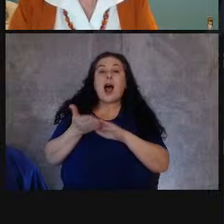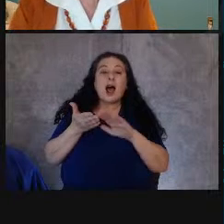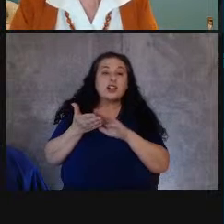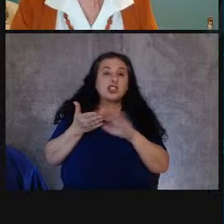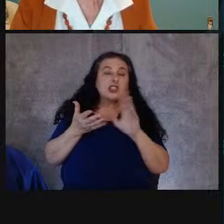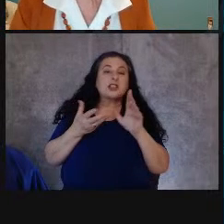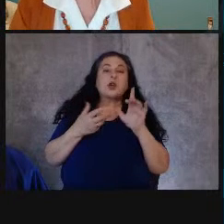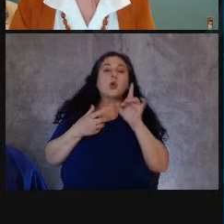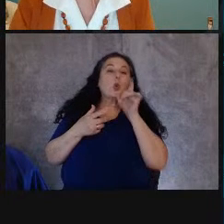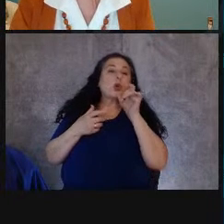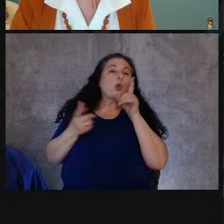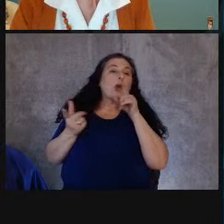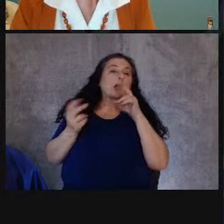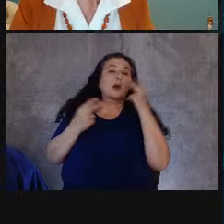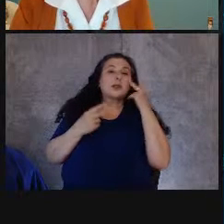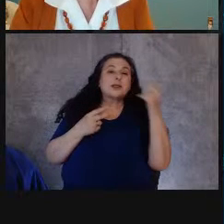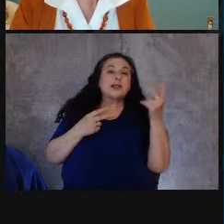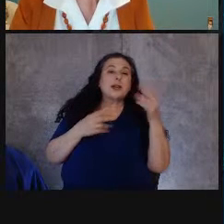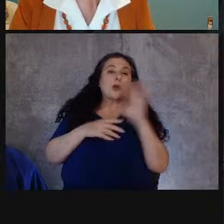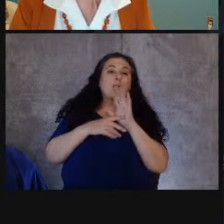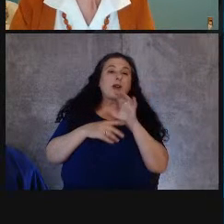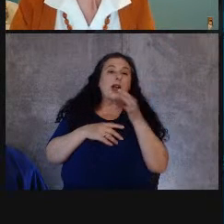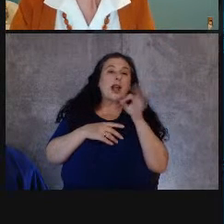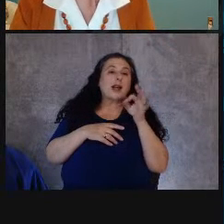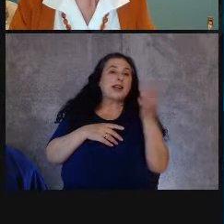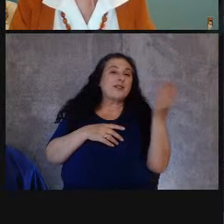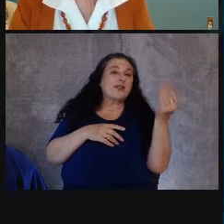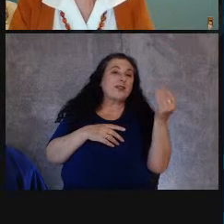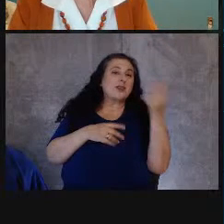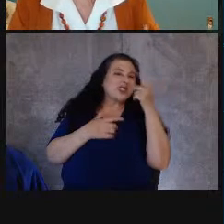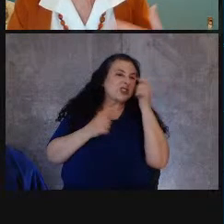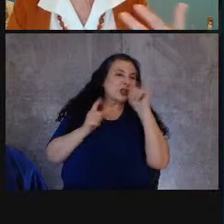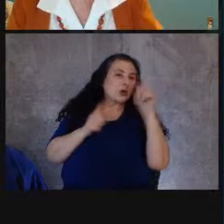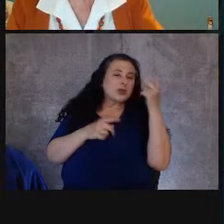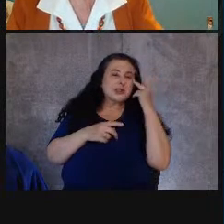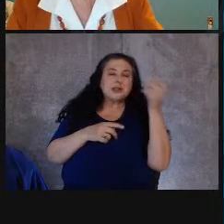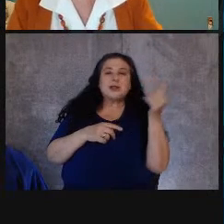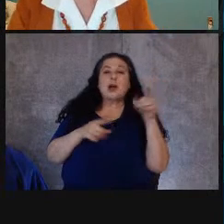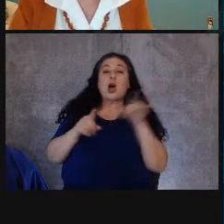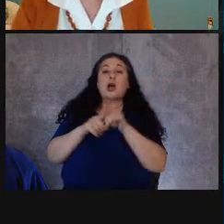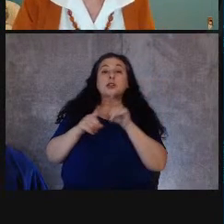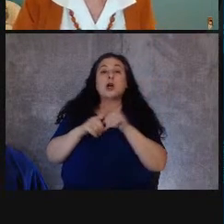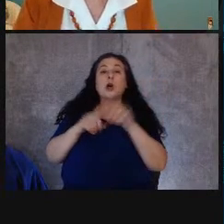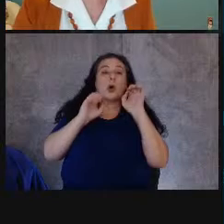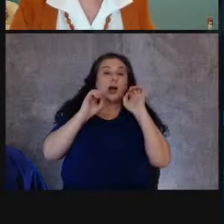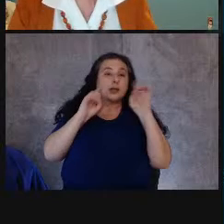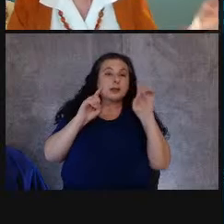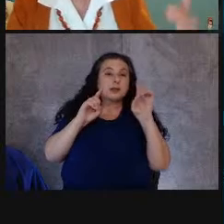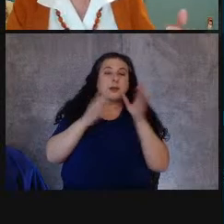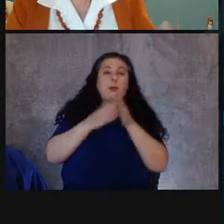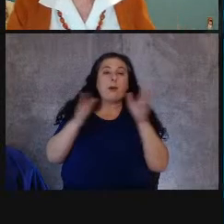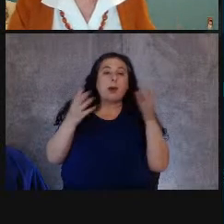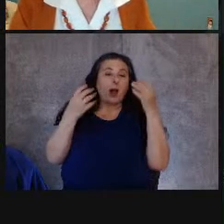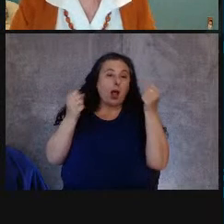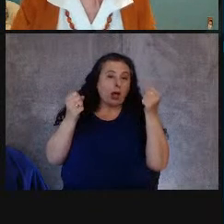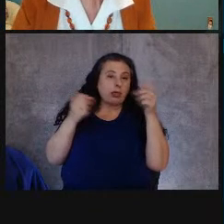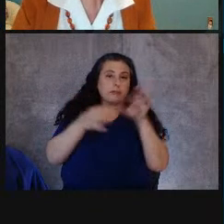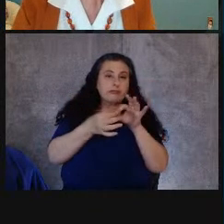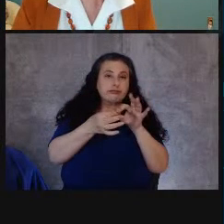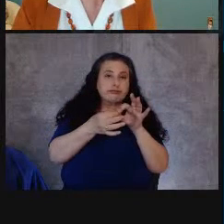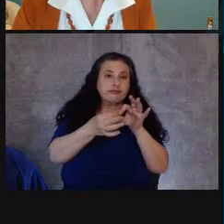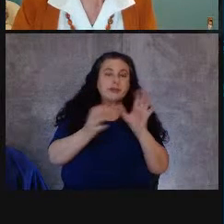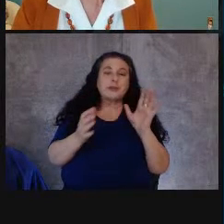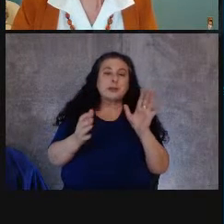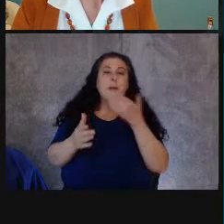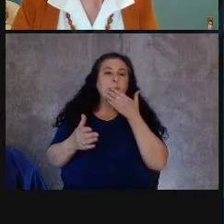see a movie in 1915? It was interesting to go see one. And then if it was also going to have this public health message, then that was